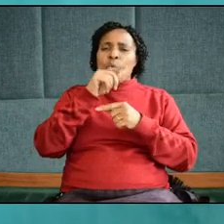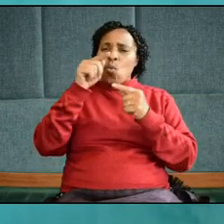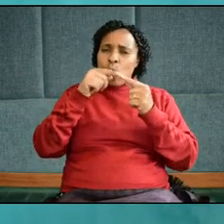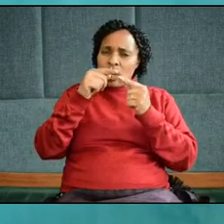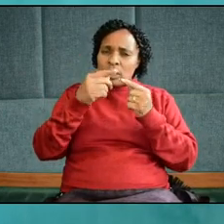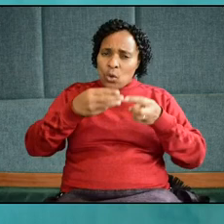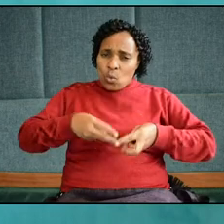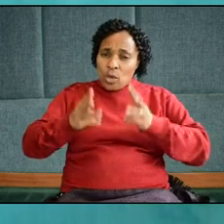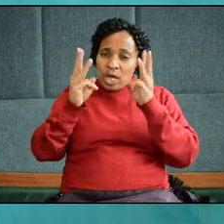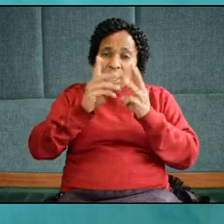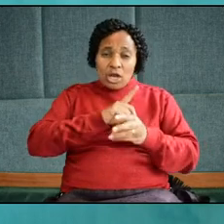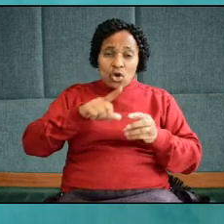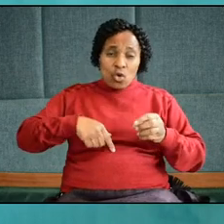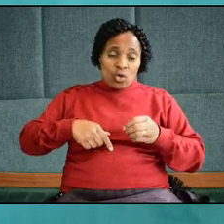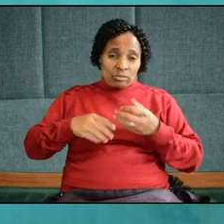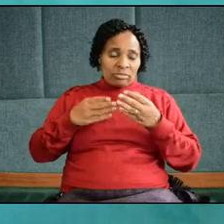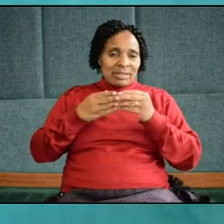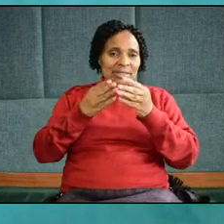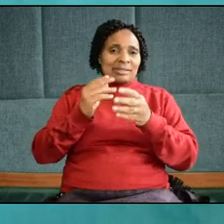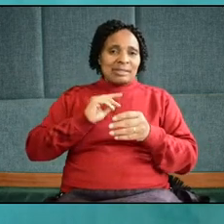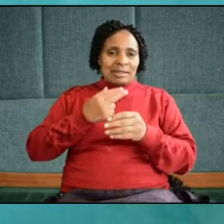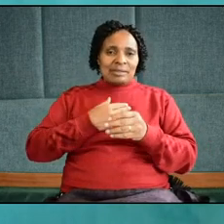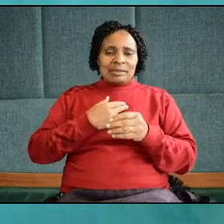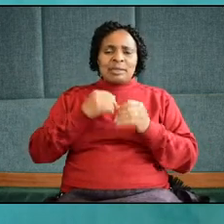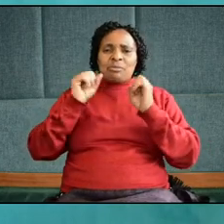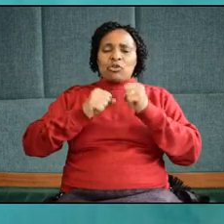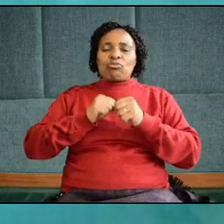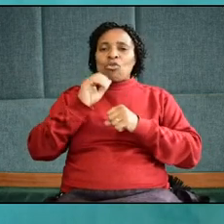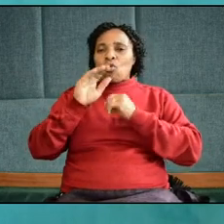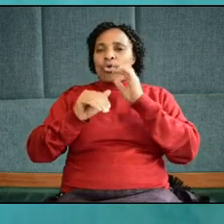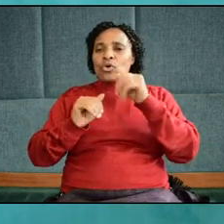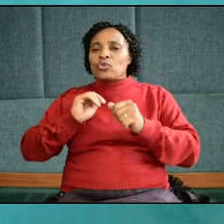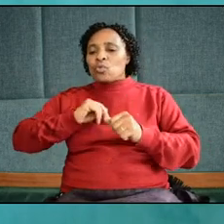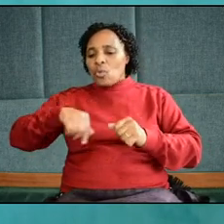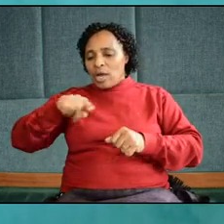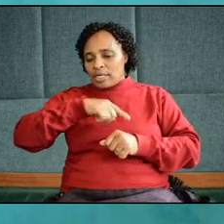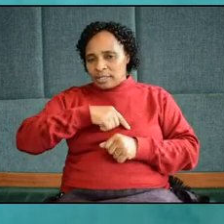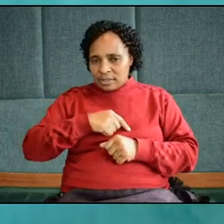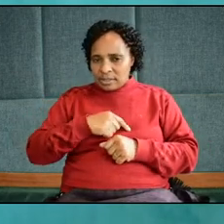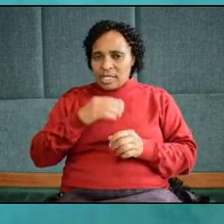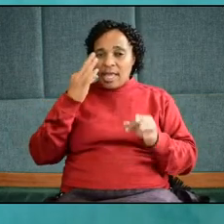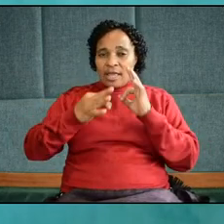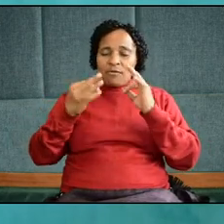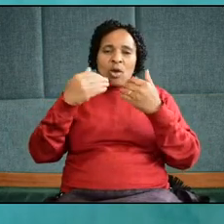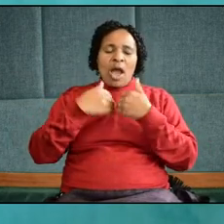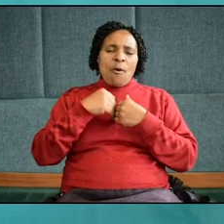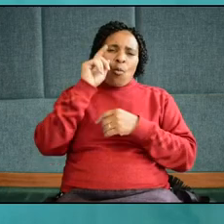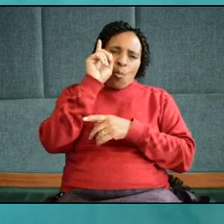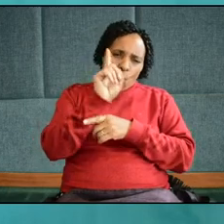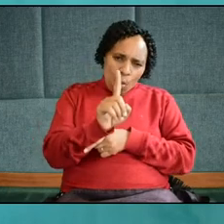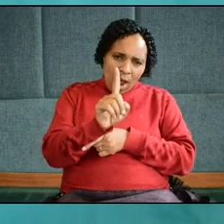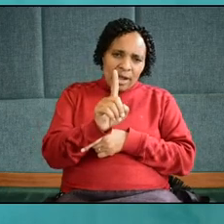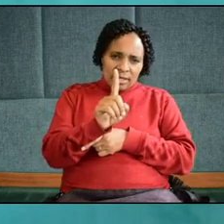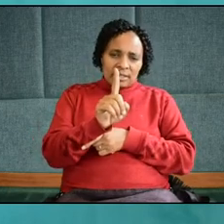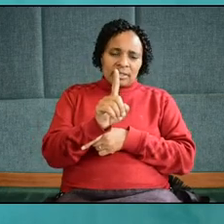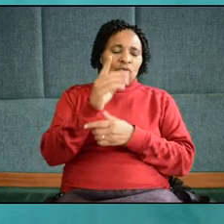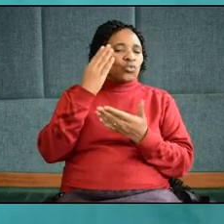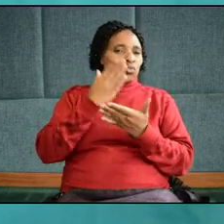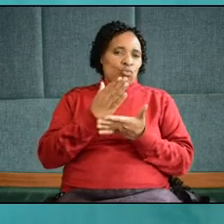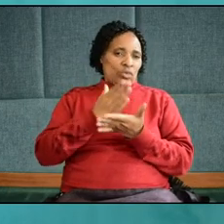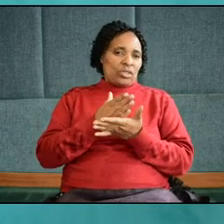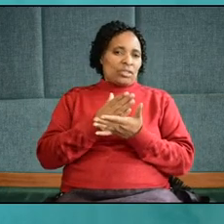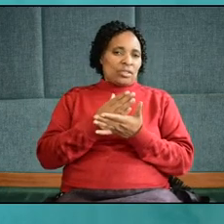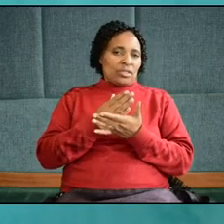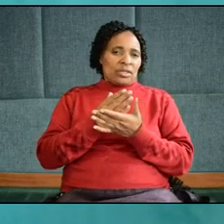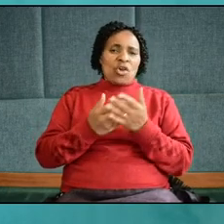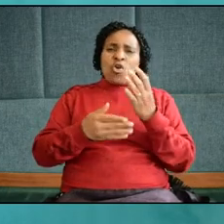he made it that even, that is, he can call to us if we just have one seed of truth. Mm-hmm.